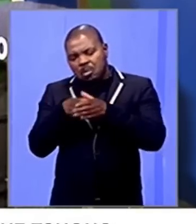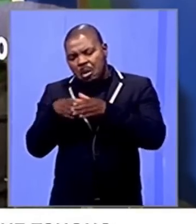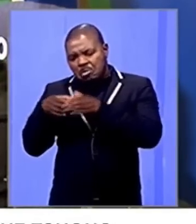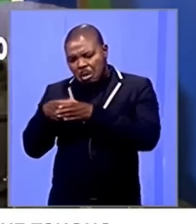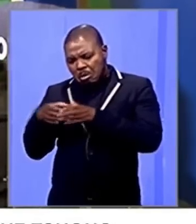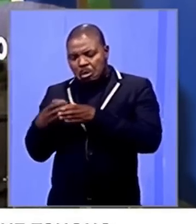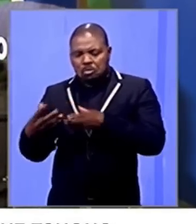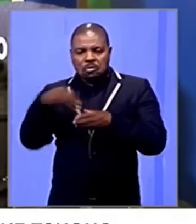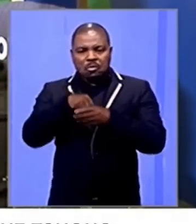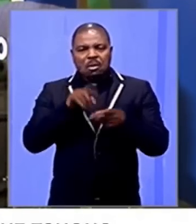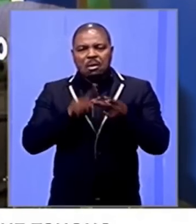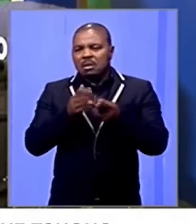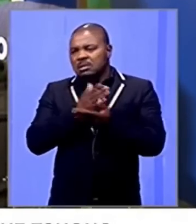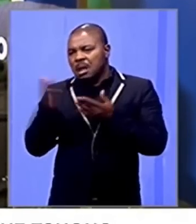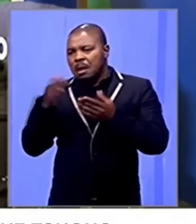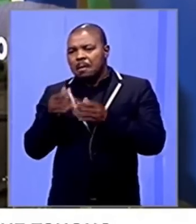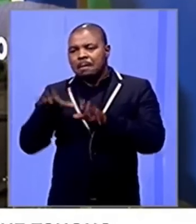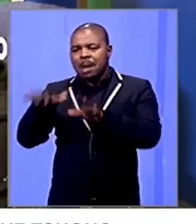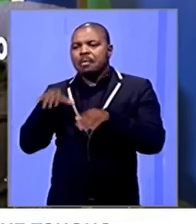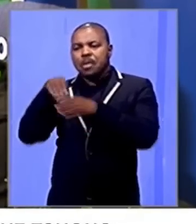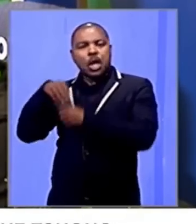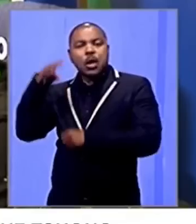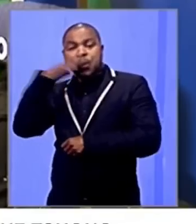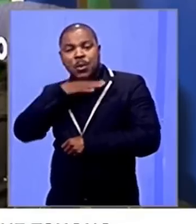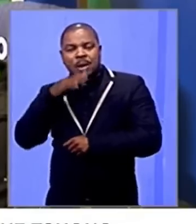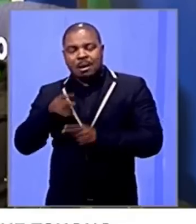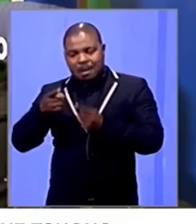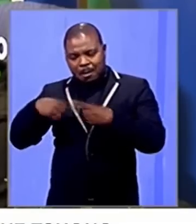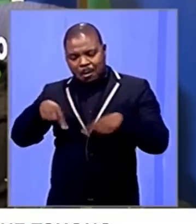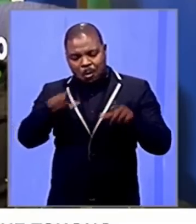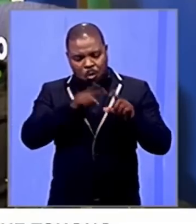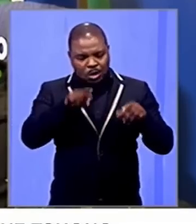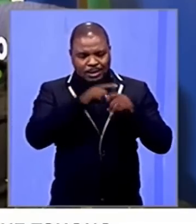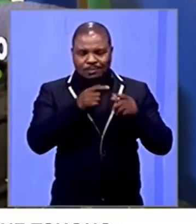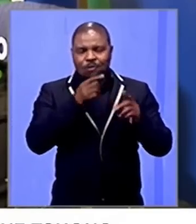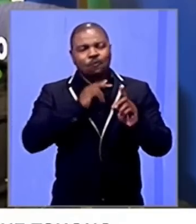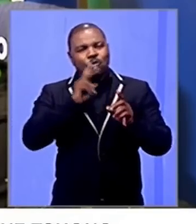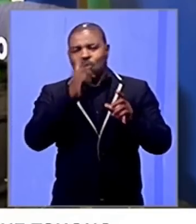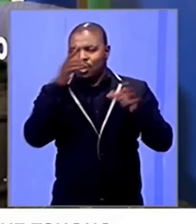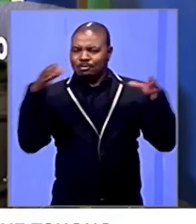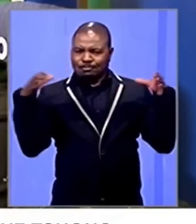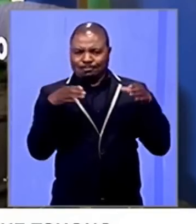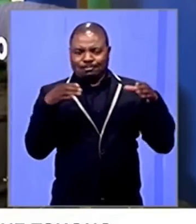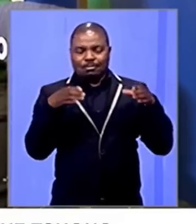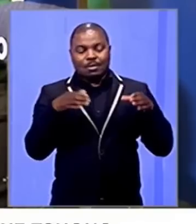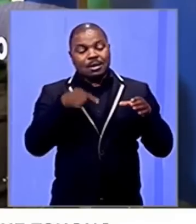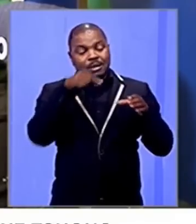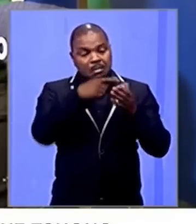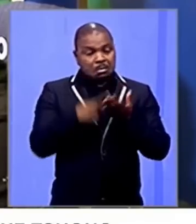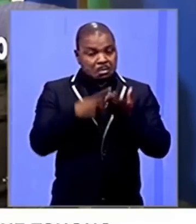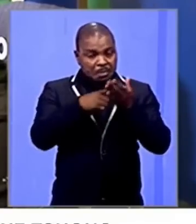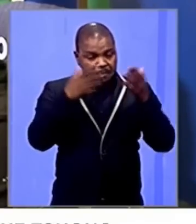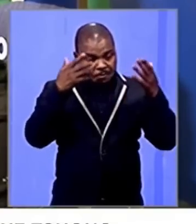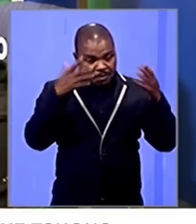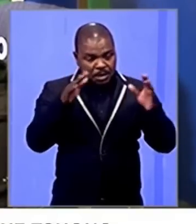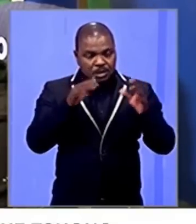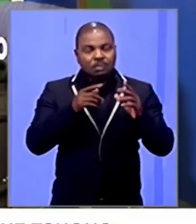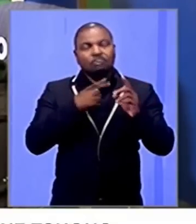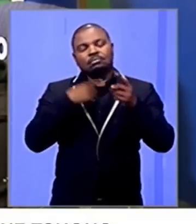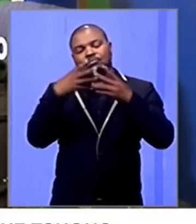a senang kemedi kwa parlamenteng fela ba ikuela ka lentswe le lengwe fela. Ditlamorago tsa kopano eno di tla rebolwa ka